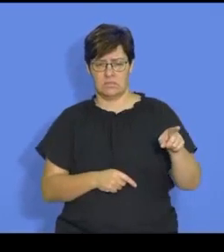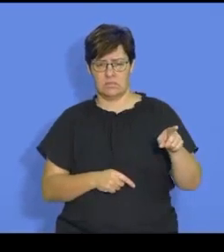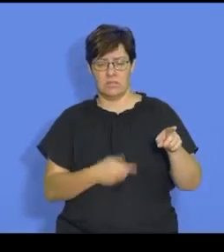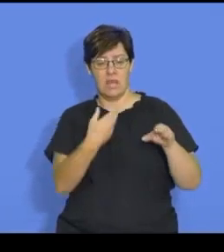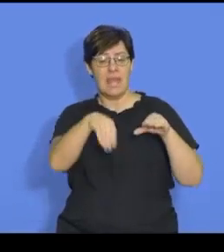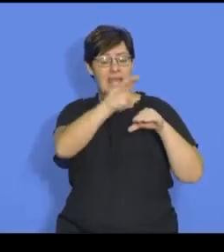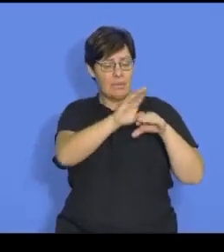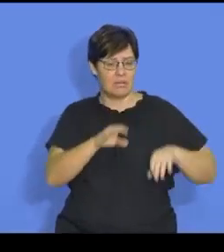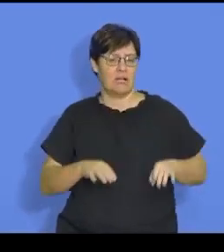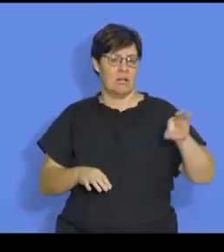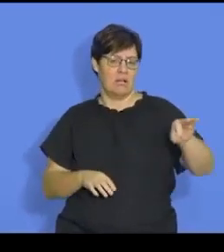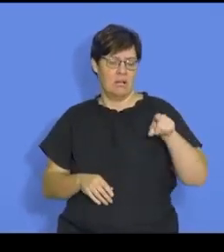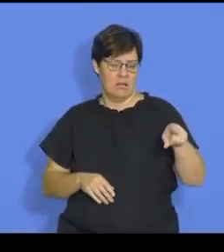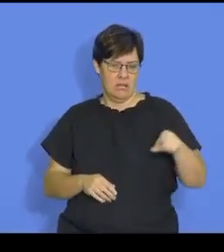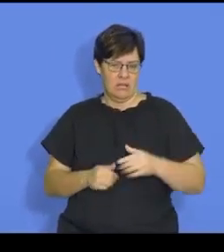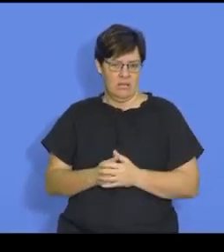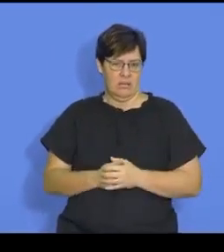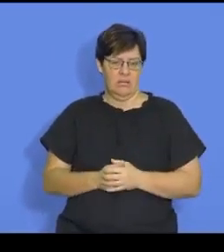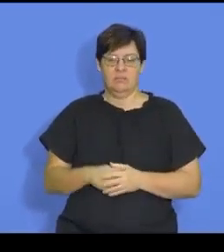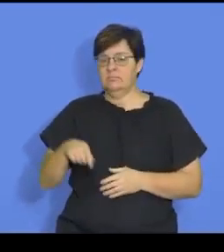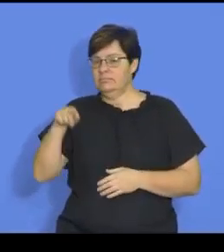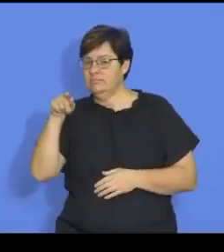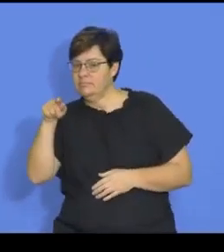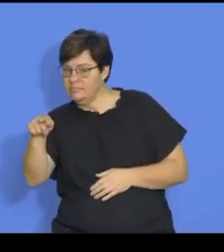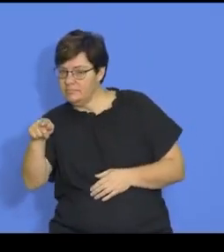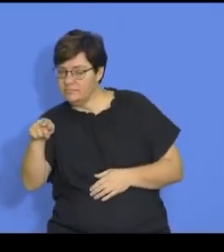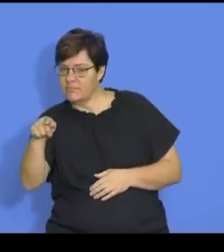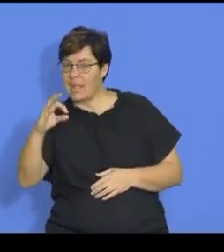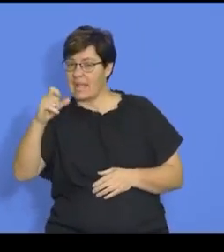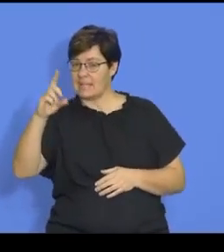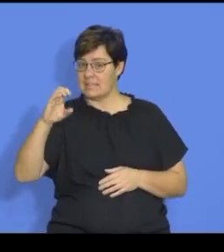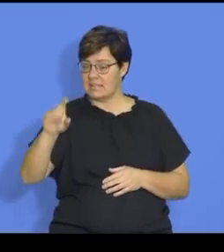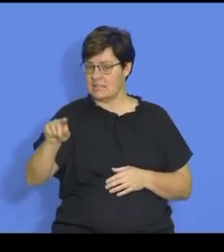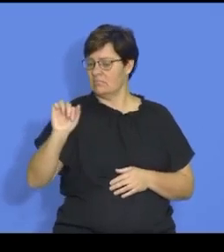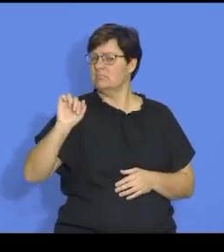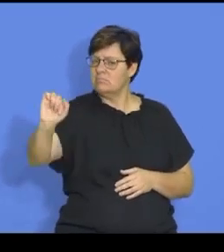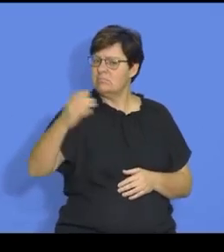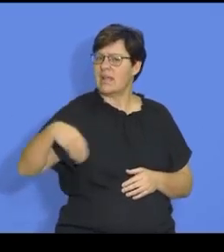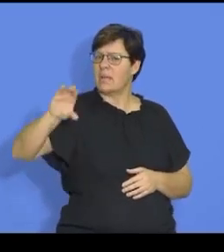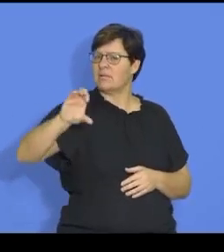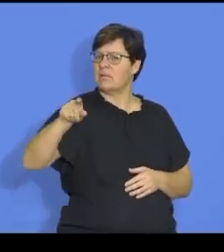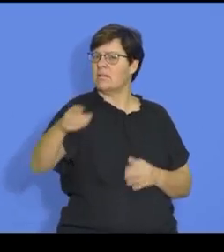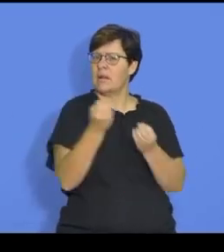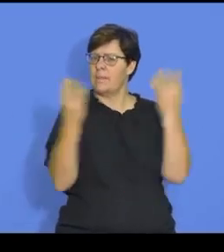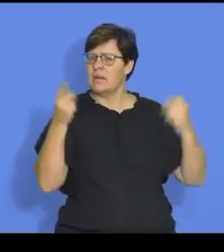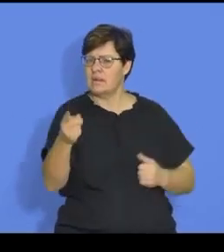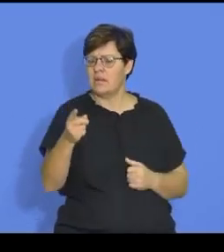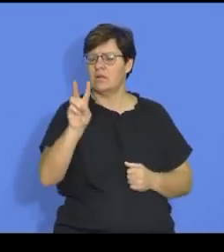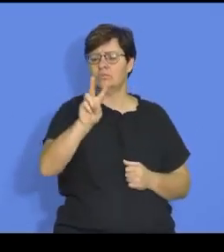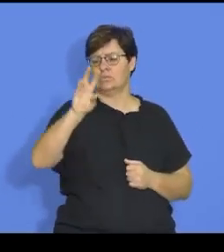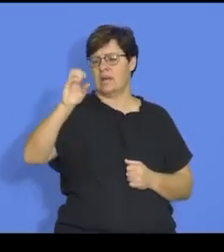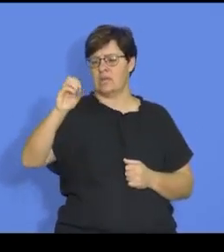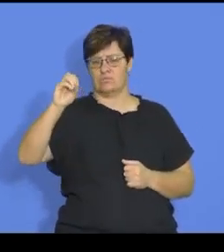1,020,000. That's what his capital contribution is. Whereas Candace, on the other hand, her capital is sitting